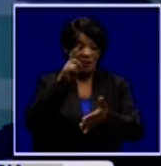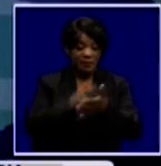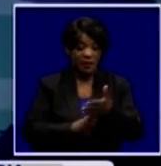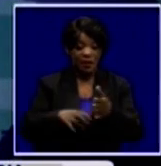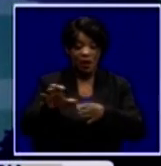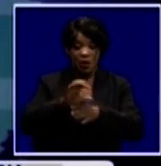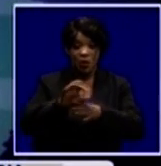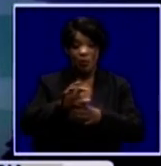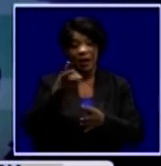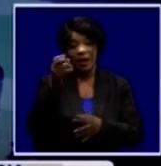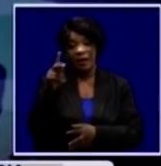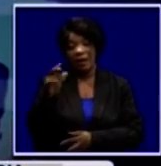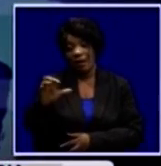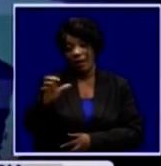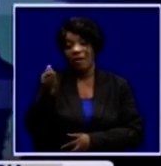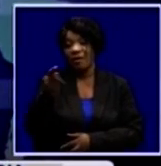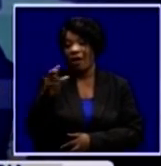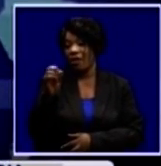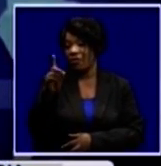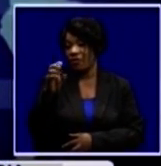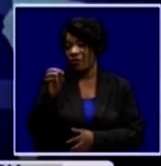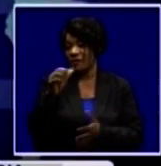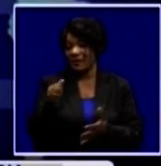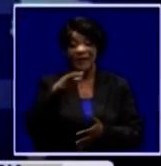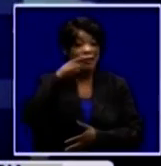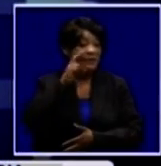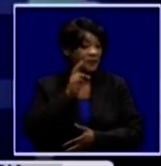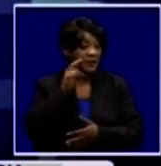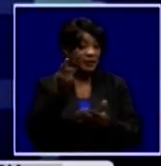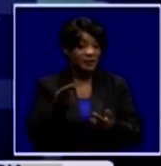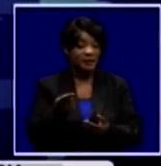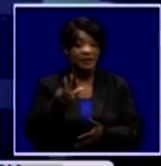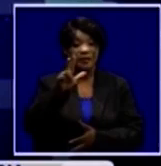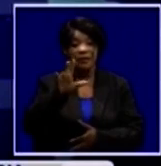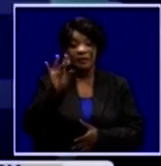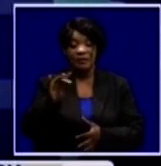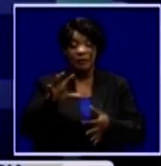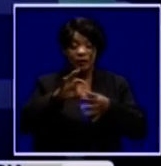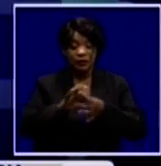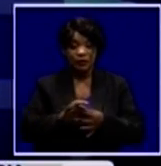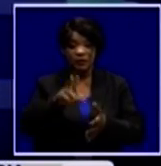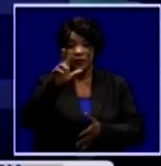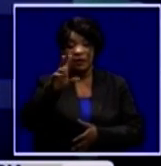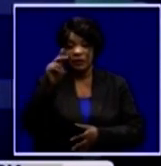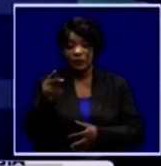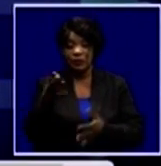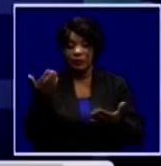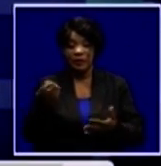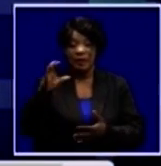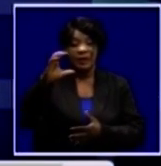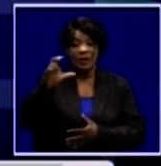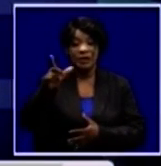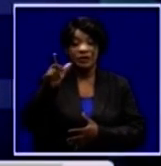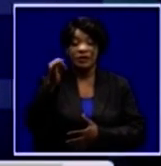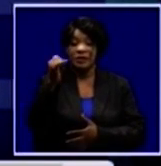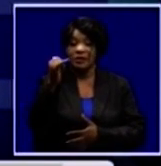worth 1.8 million kwacha. 35-year-old Makina is jointly charged with 32-year-old Chipili